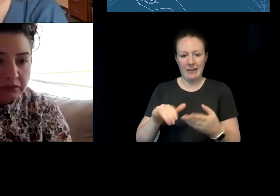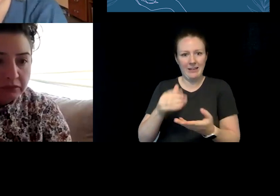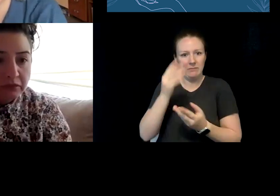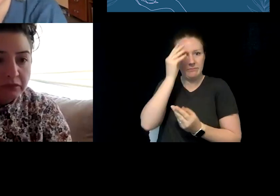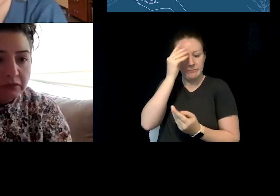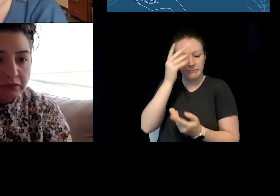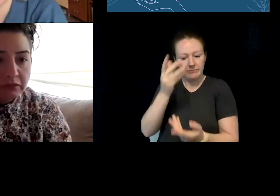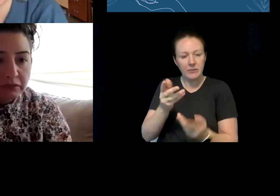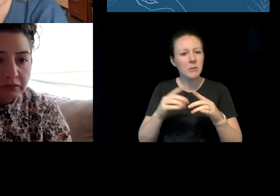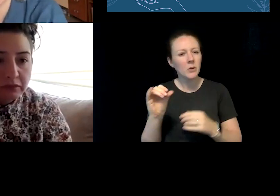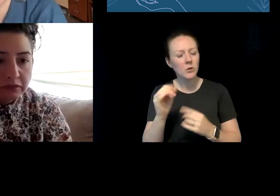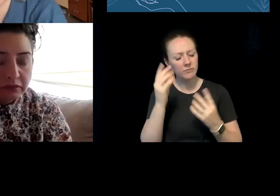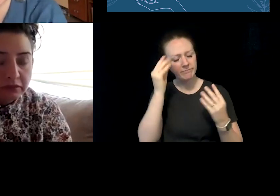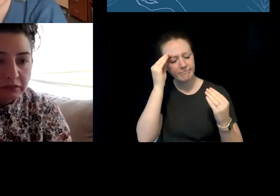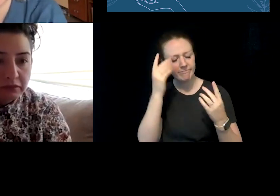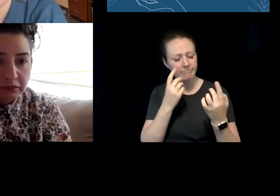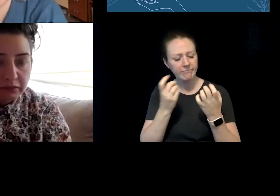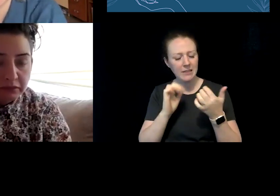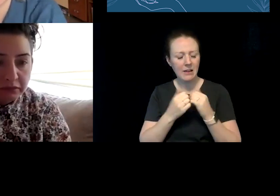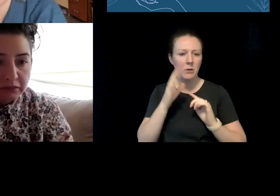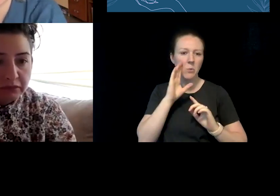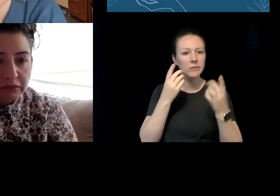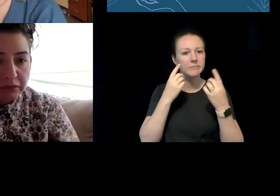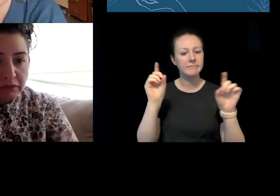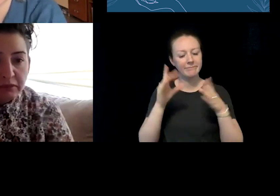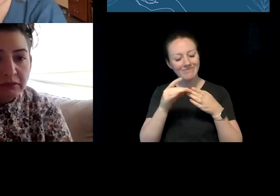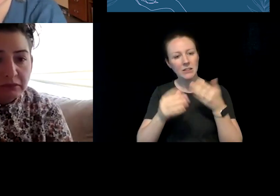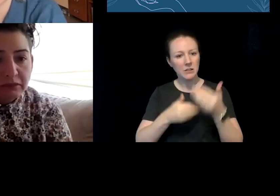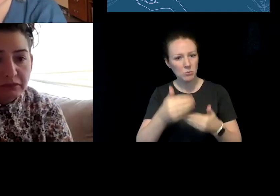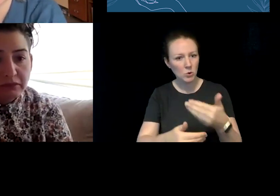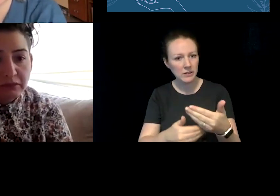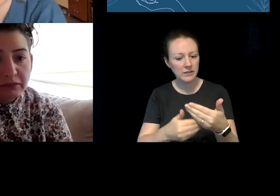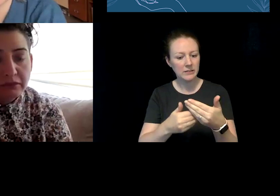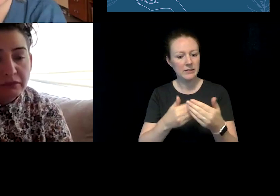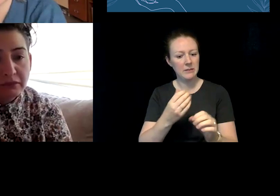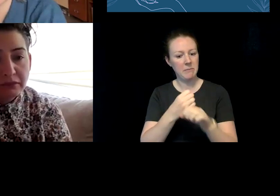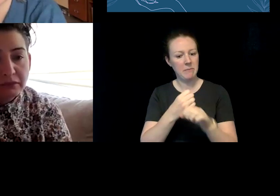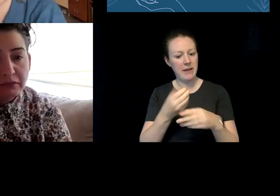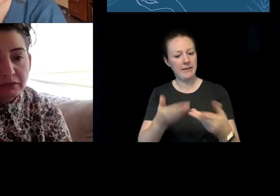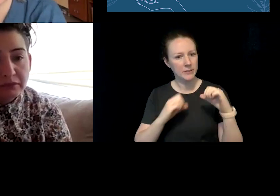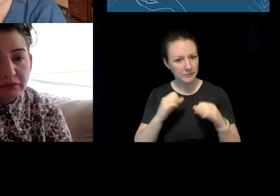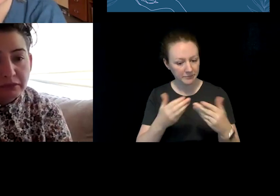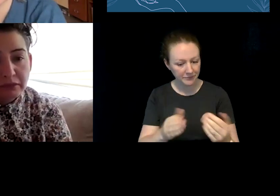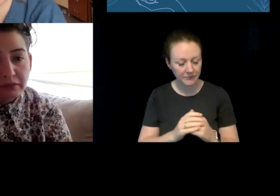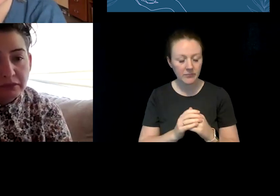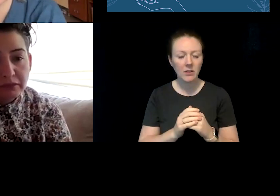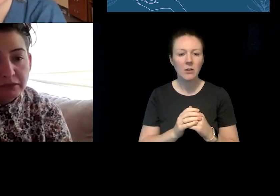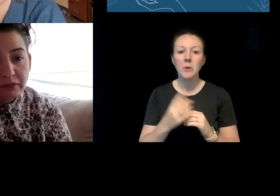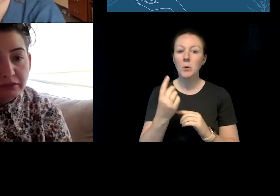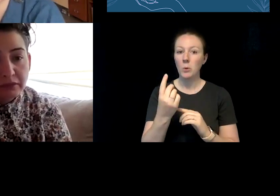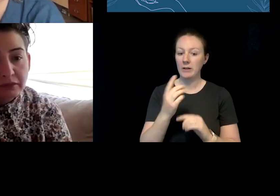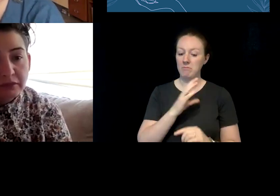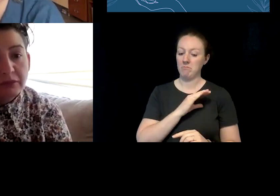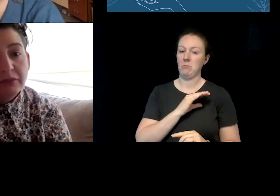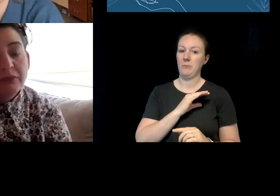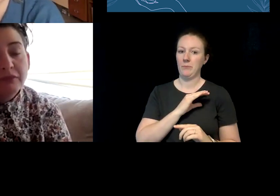had a lot of questions about how I was going to successfully lead this process. But one of the gifts of that process